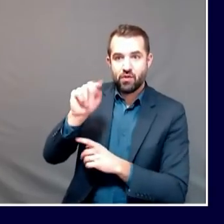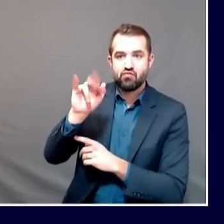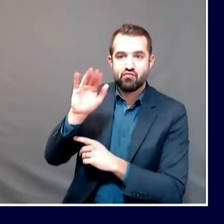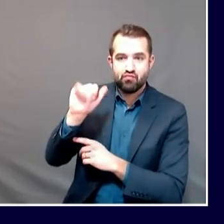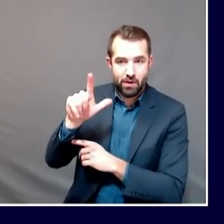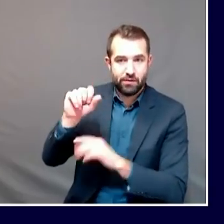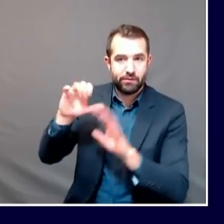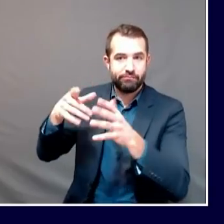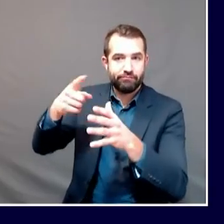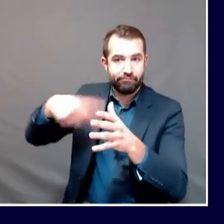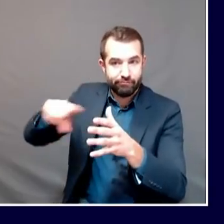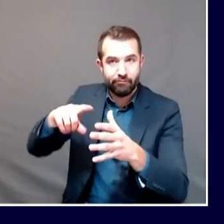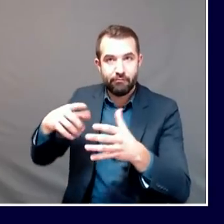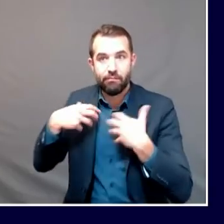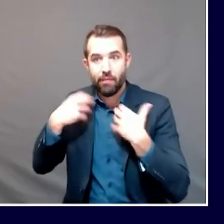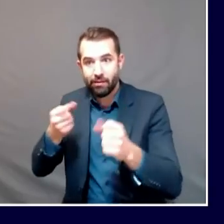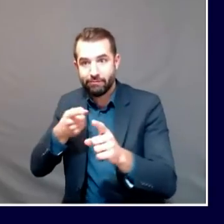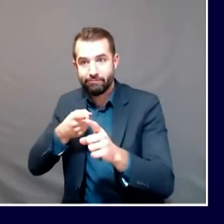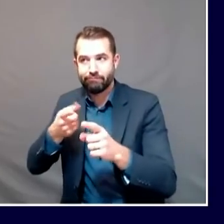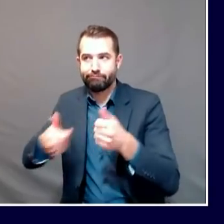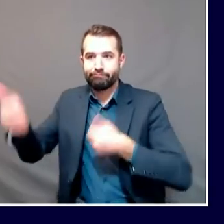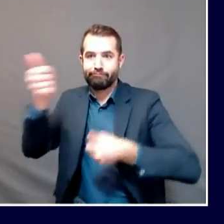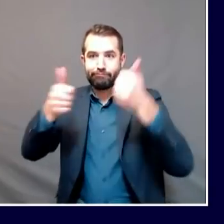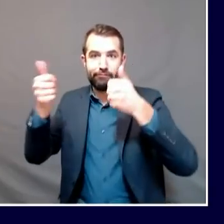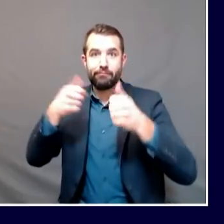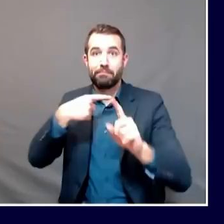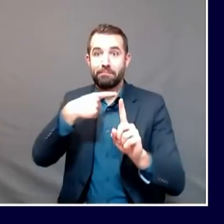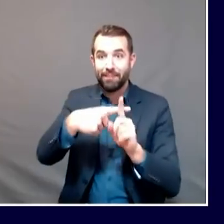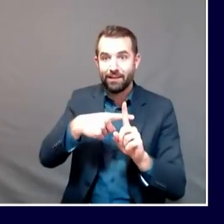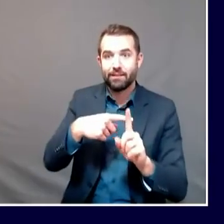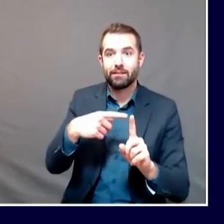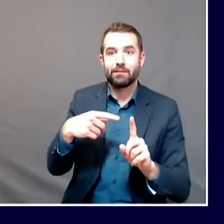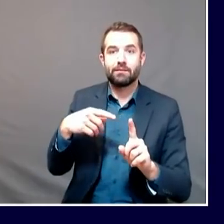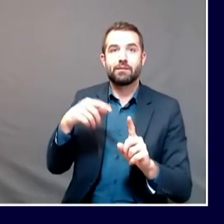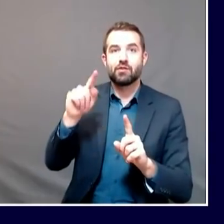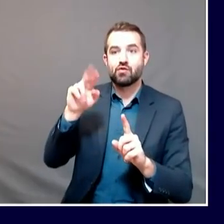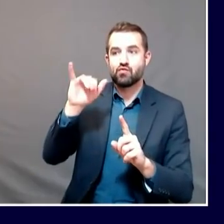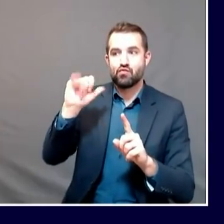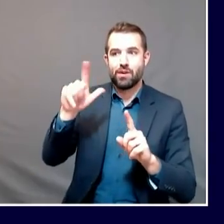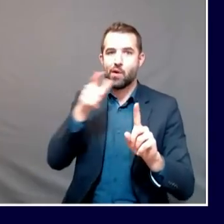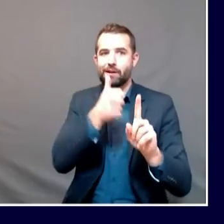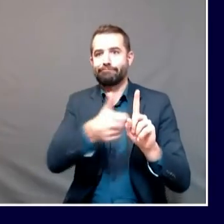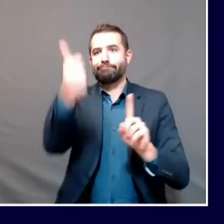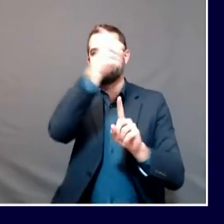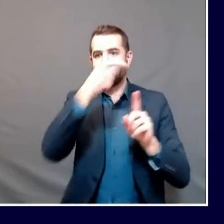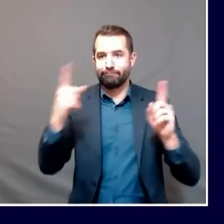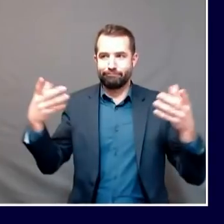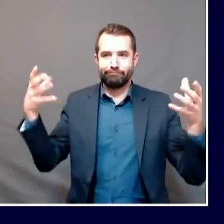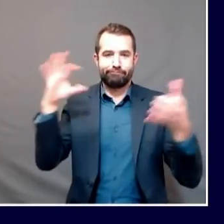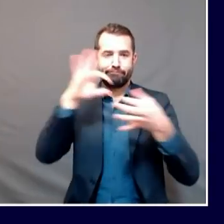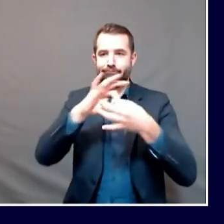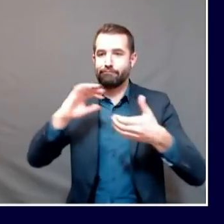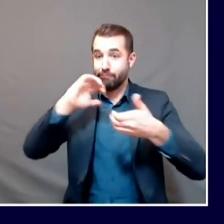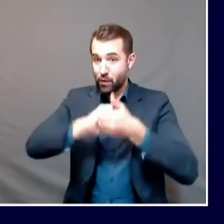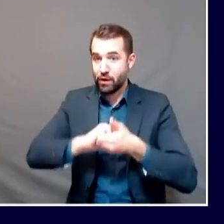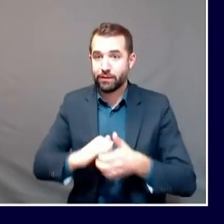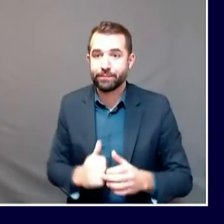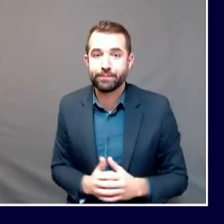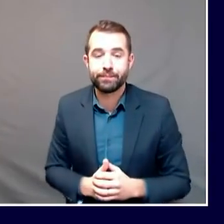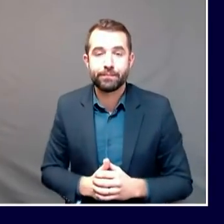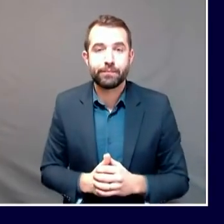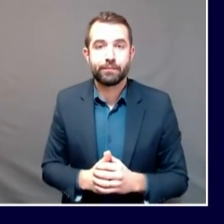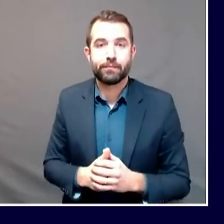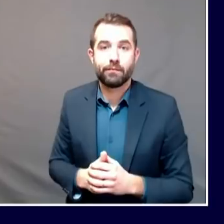leaders themselves, as well as with our colleagues at Wabanaki Public Health. That relationship is continuing as we move into